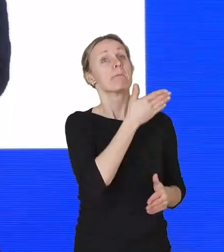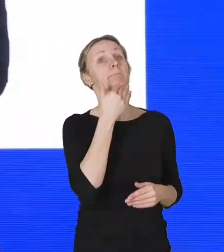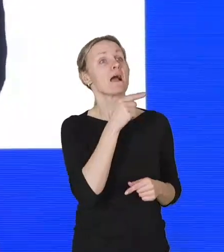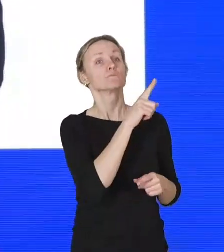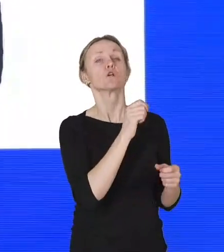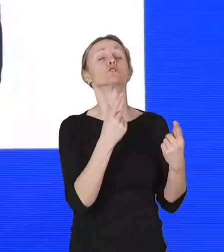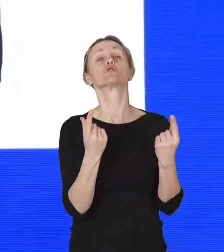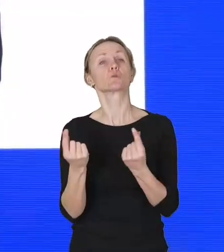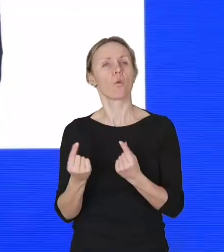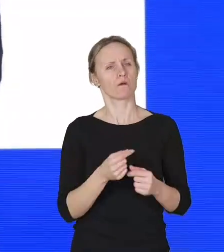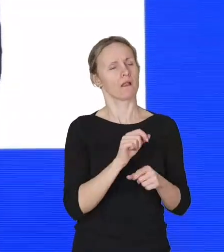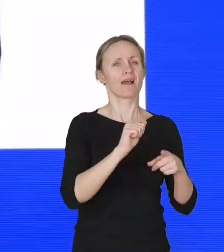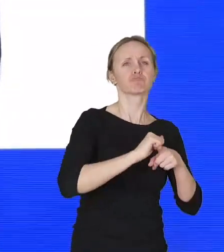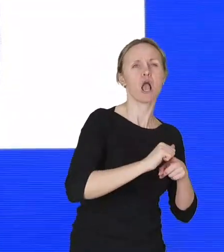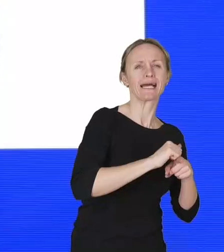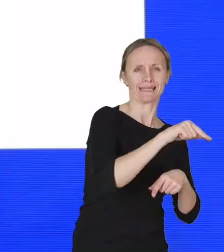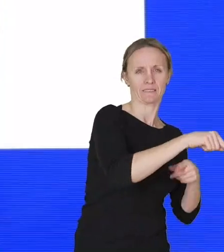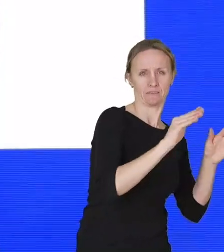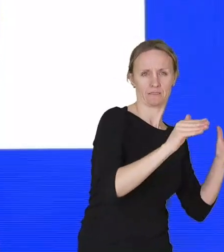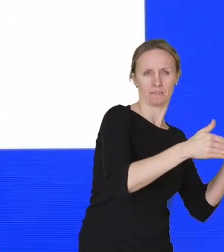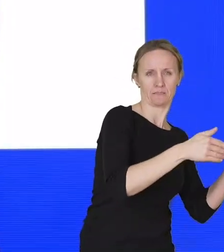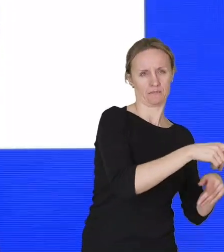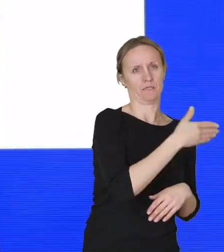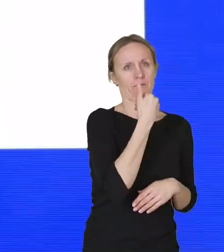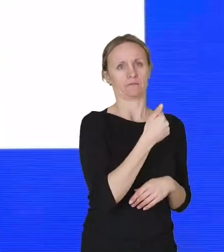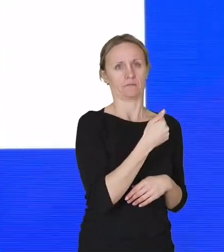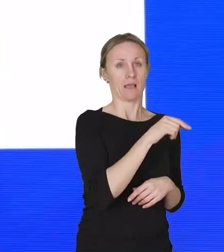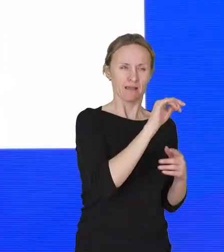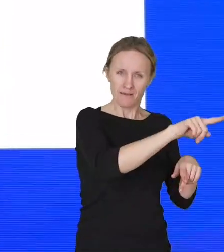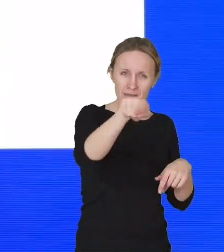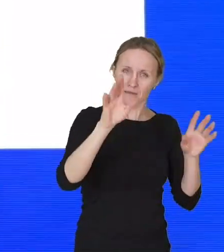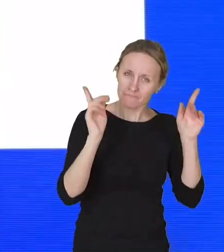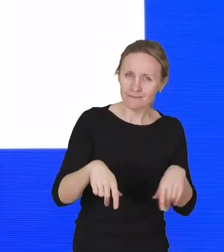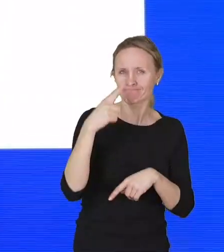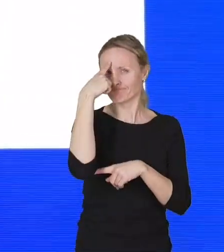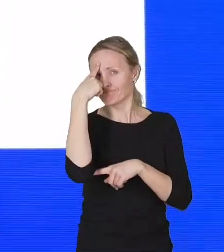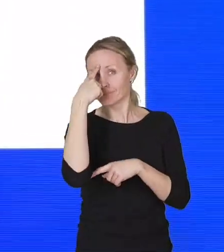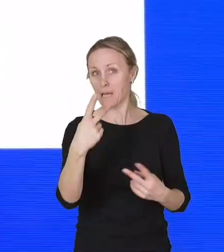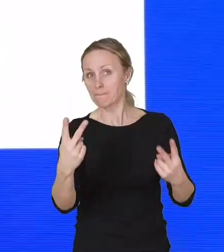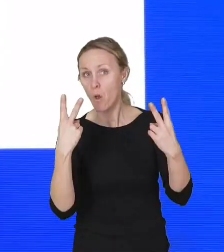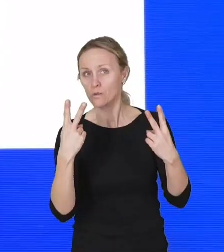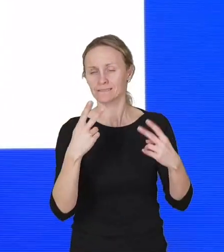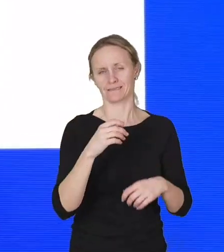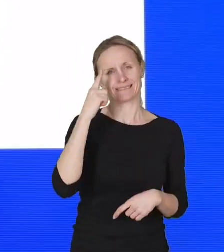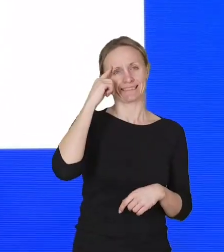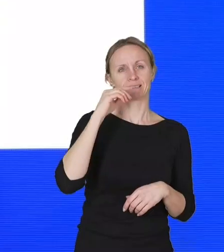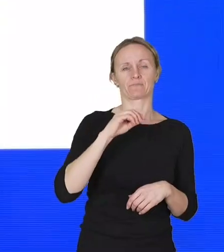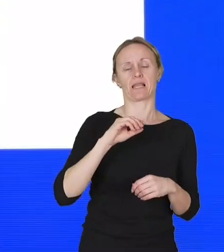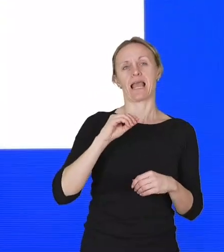this ecosystem approach where we look at the strength of them, but make this